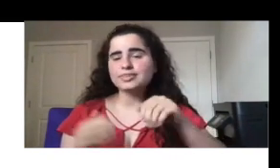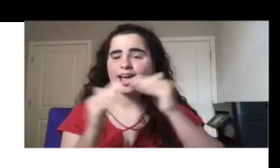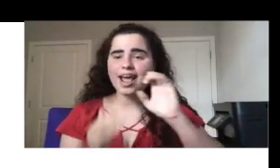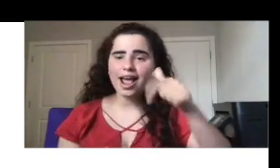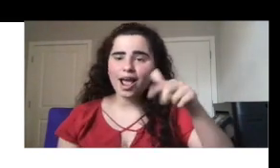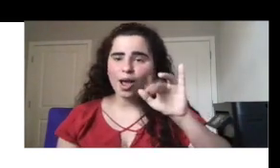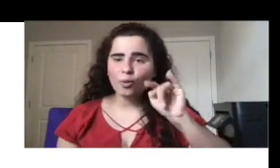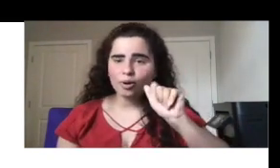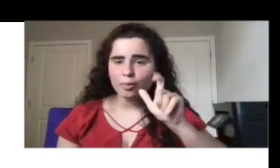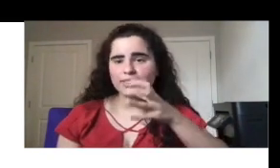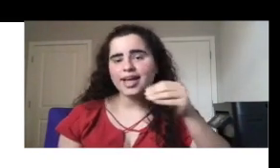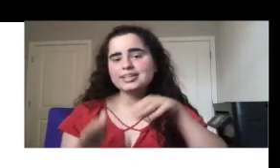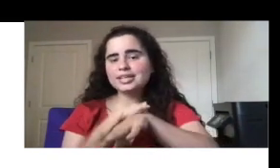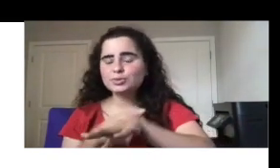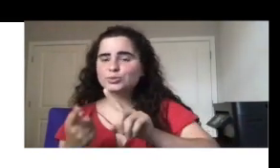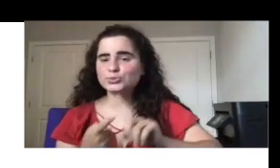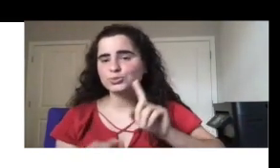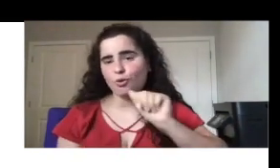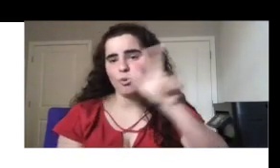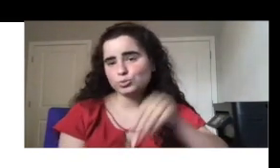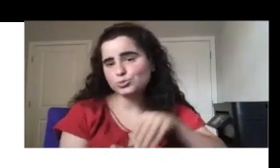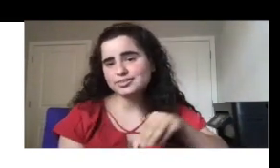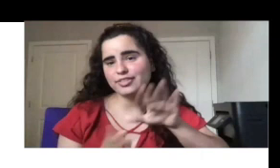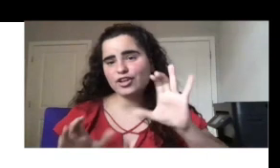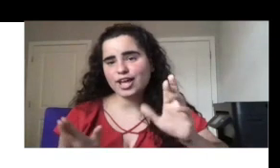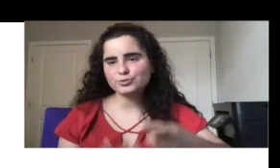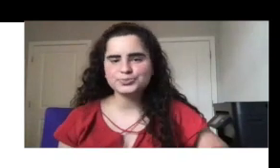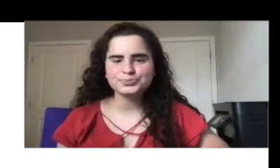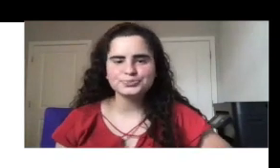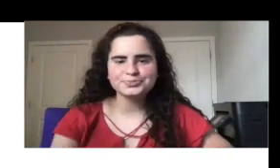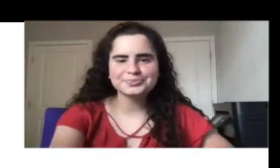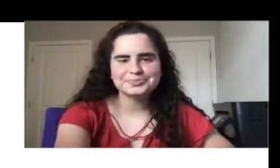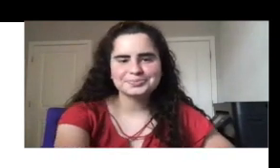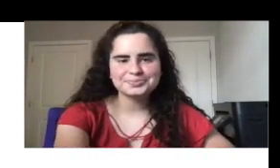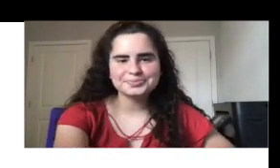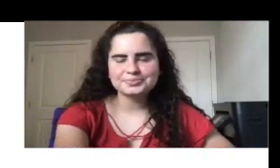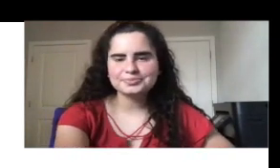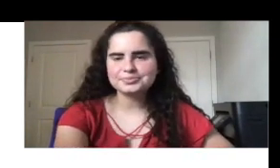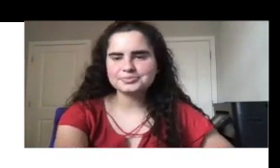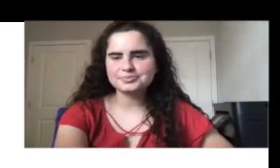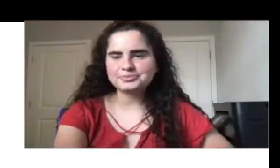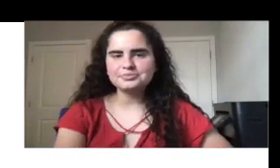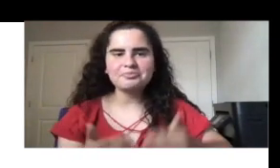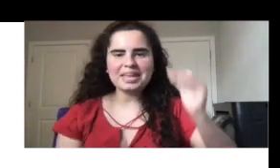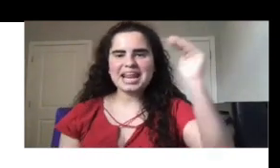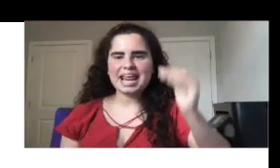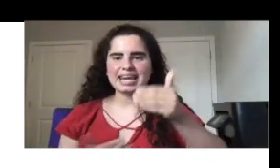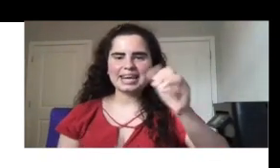make sure that the information is both equitable and accessible to